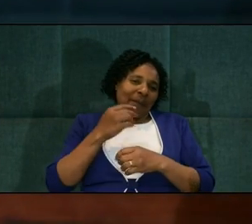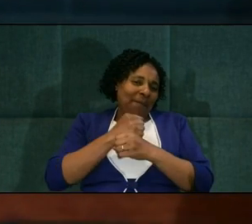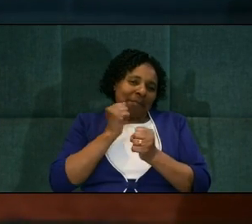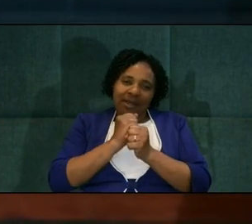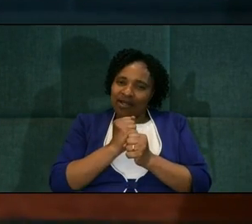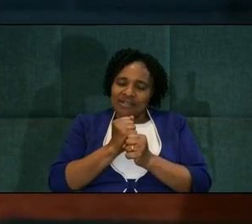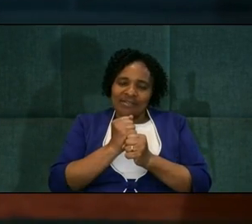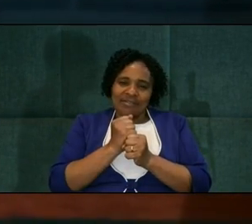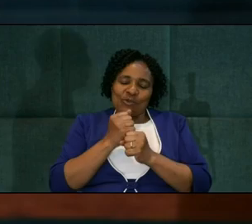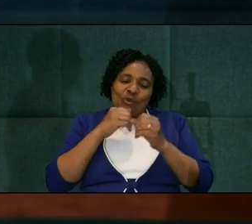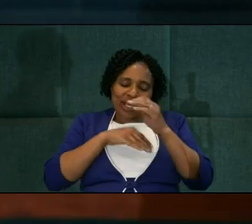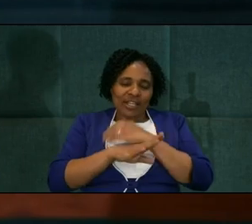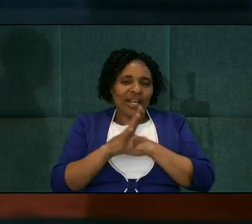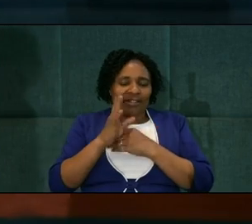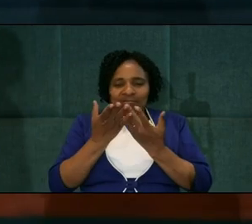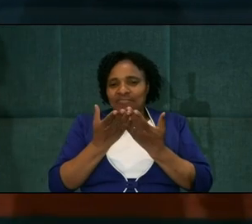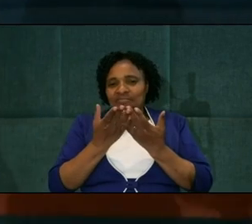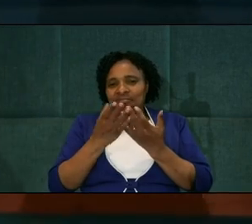in.